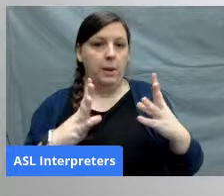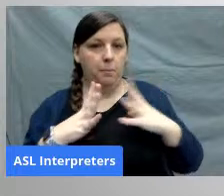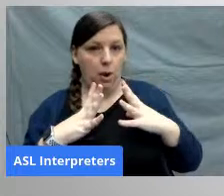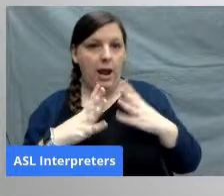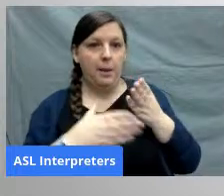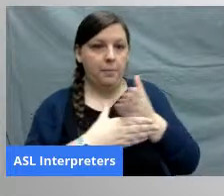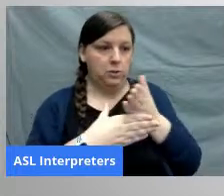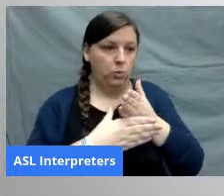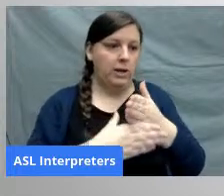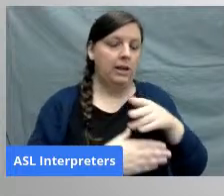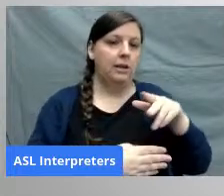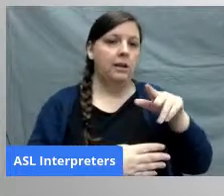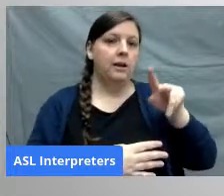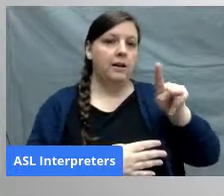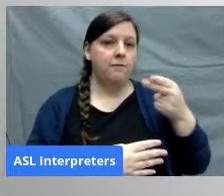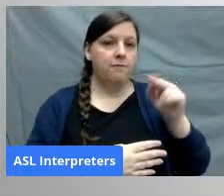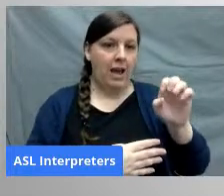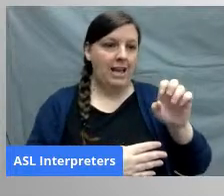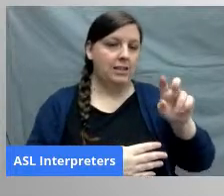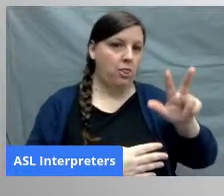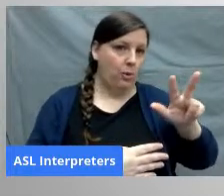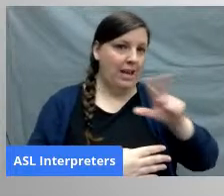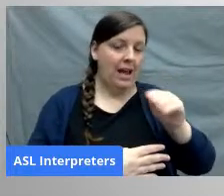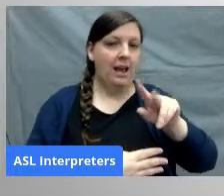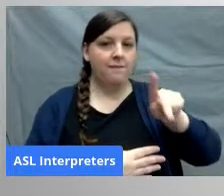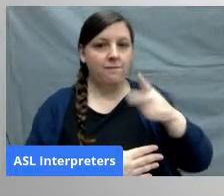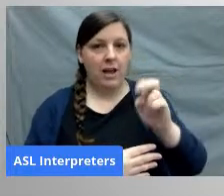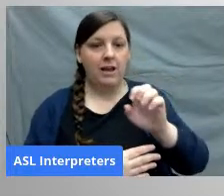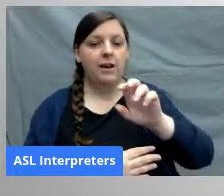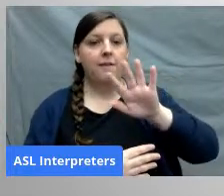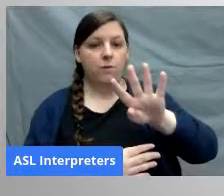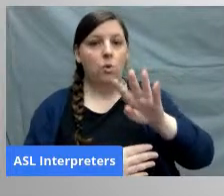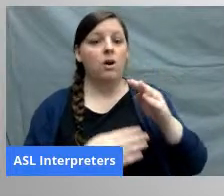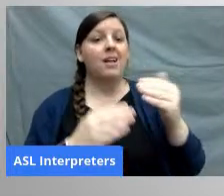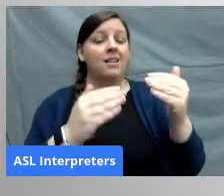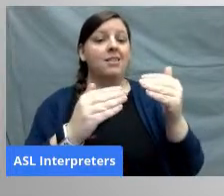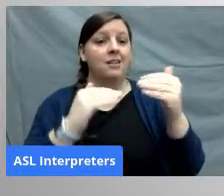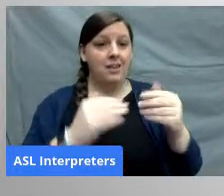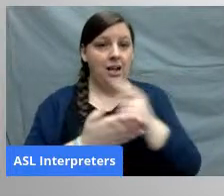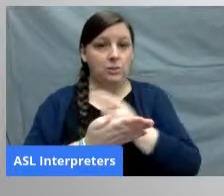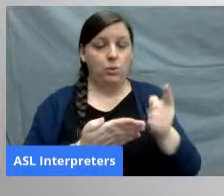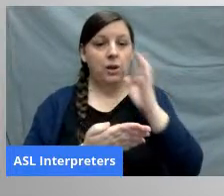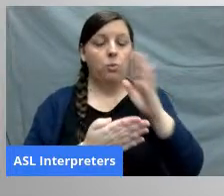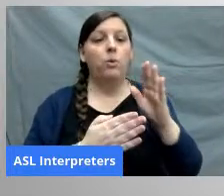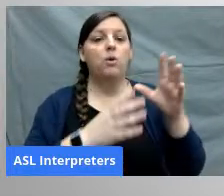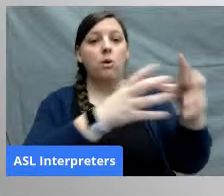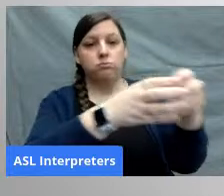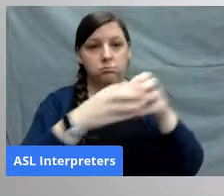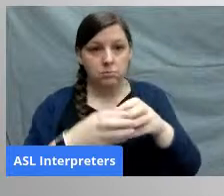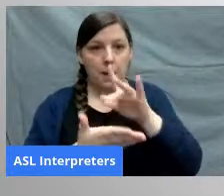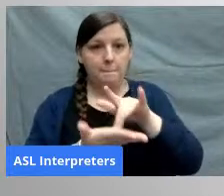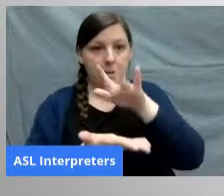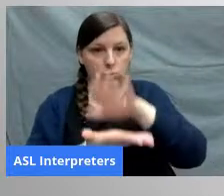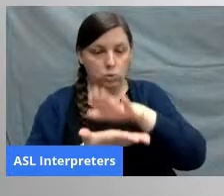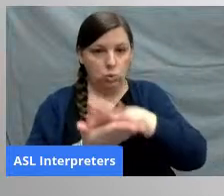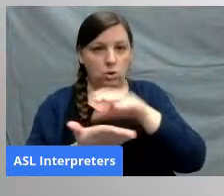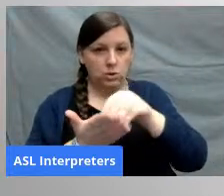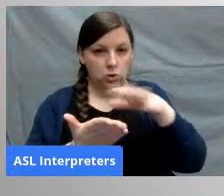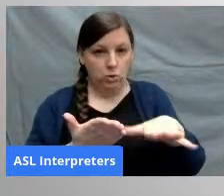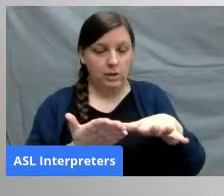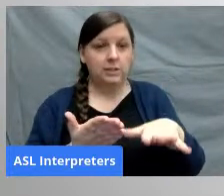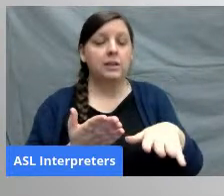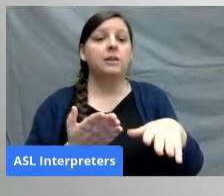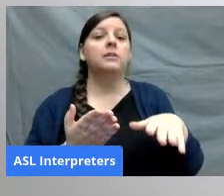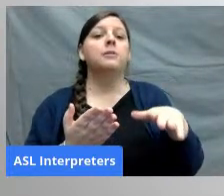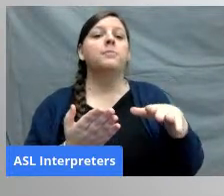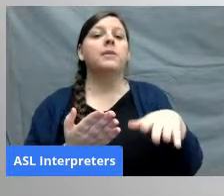phase 4. The following week, we will bring back our middle school students, and then at this time, by March 22nd, all students will be